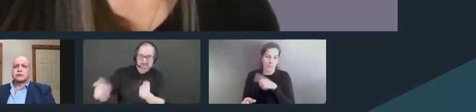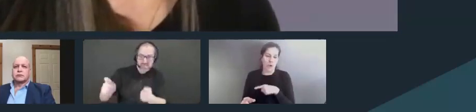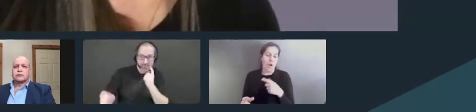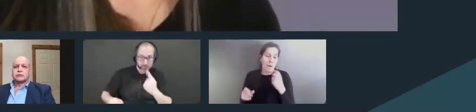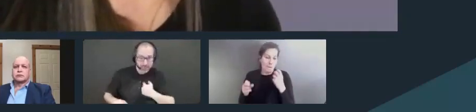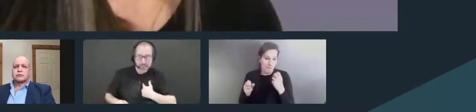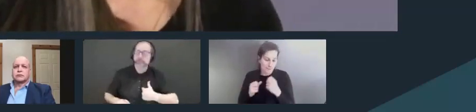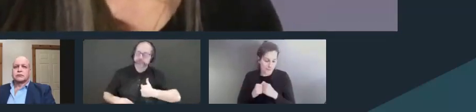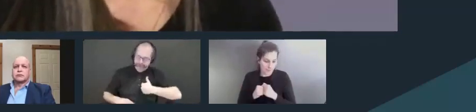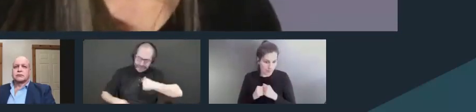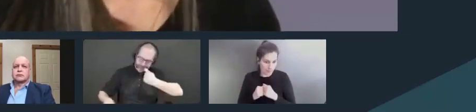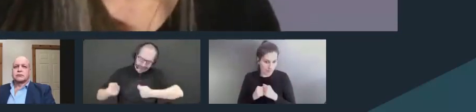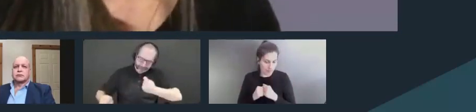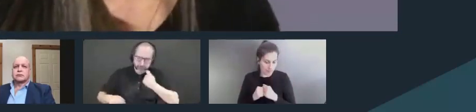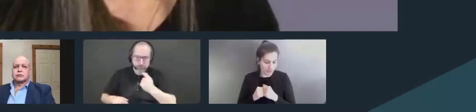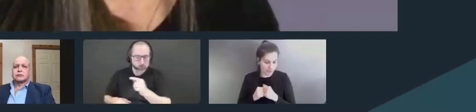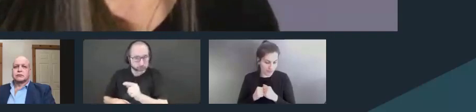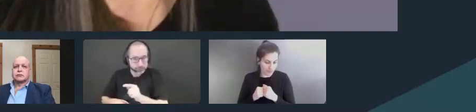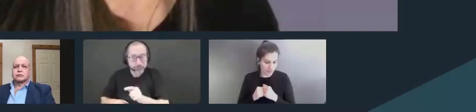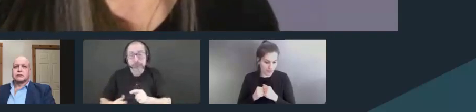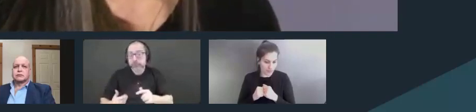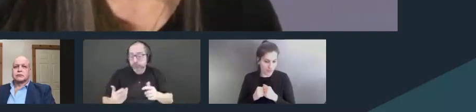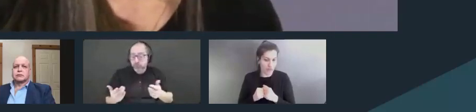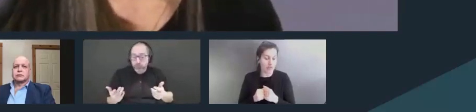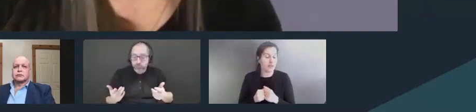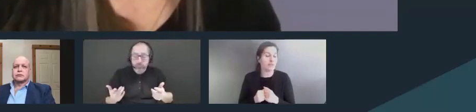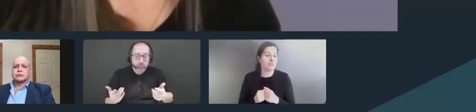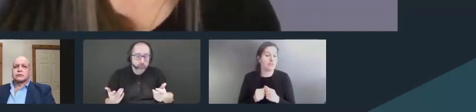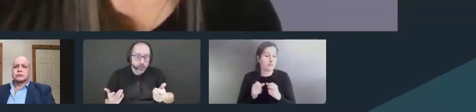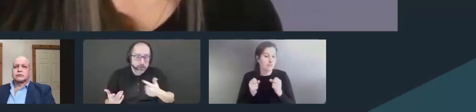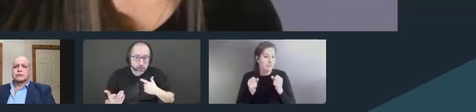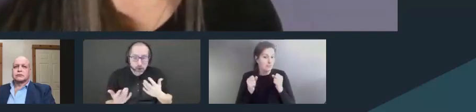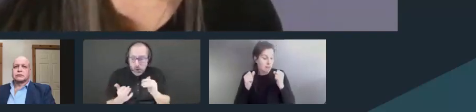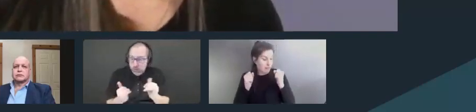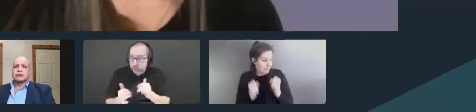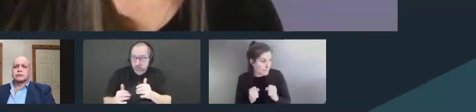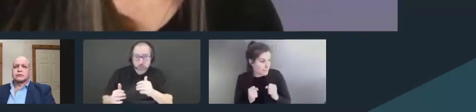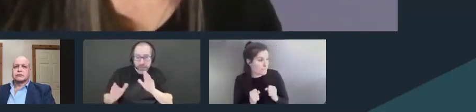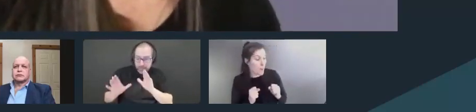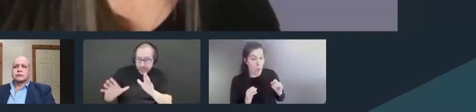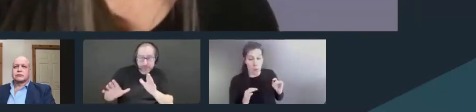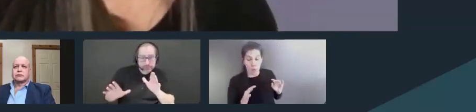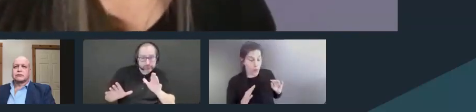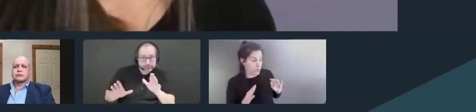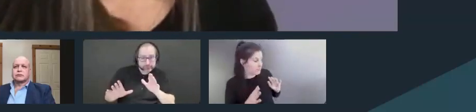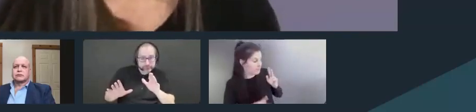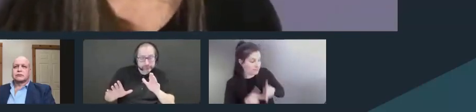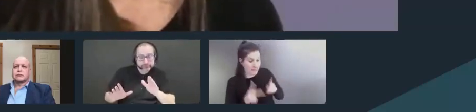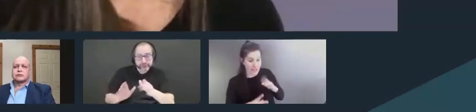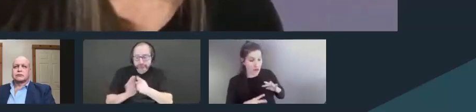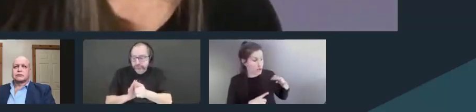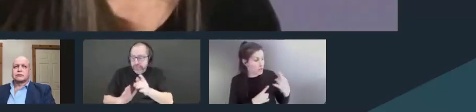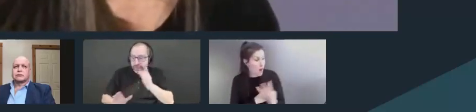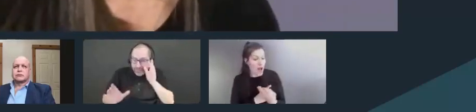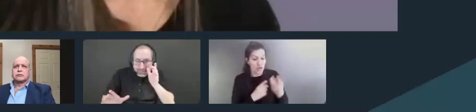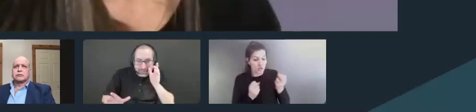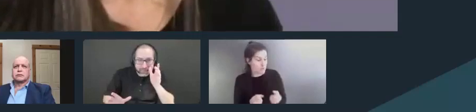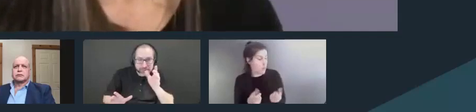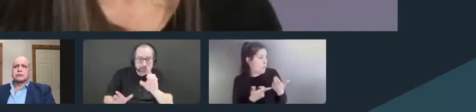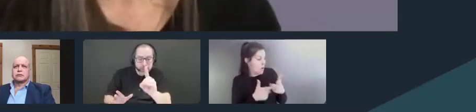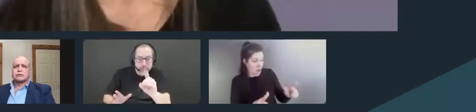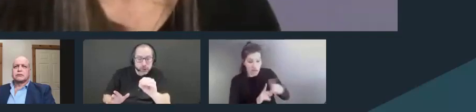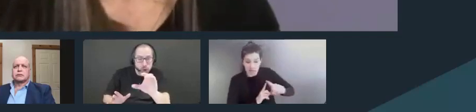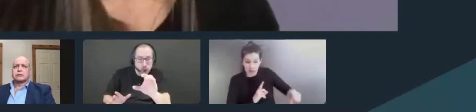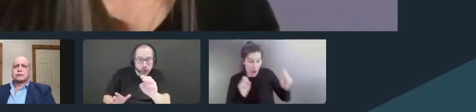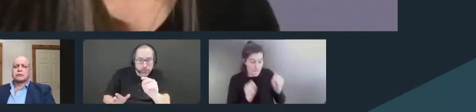Amplifying Inuit voices, taking the opportunity to listen to documentaries, to pre-recorded Inuit videos,